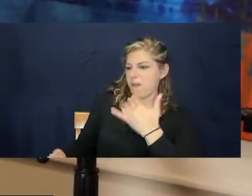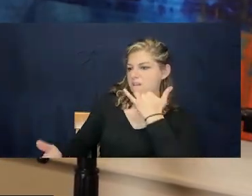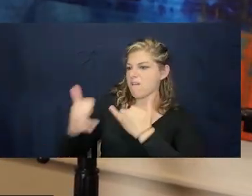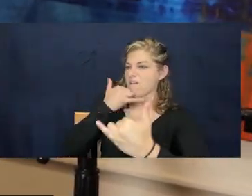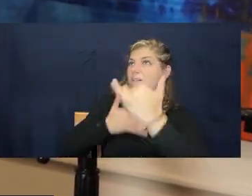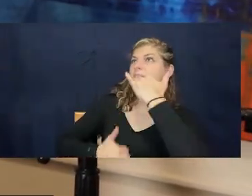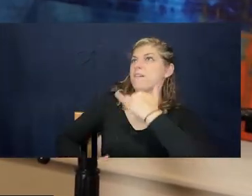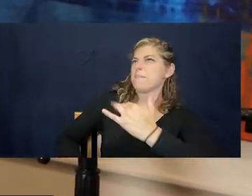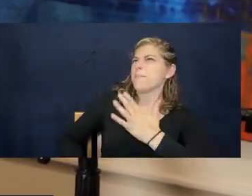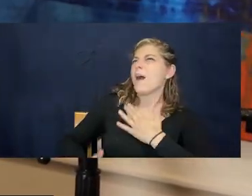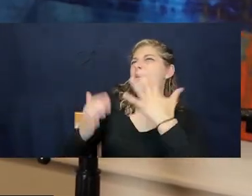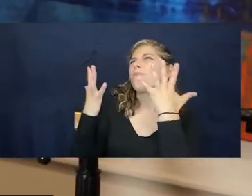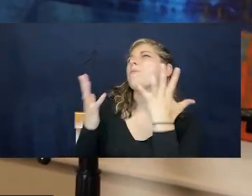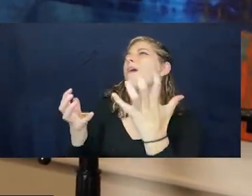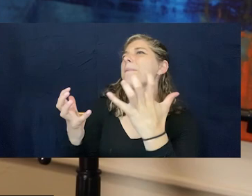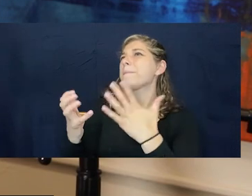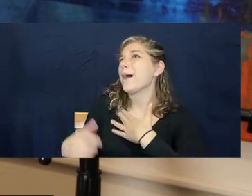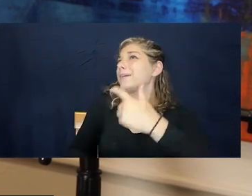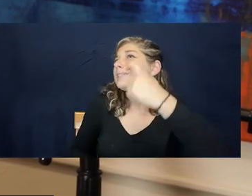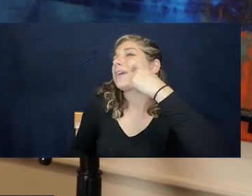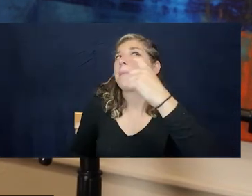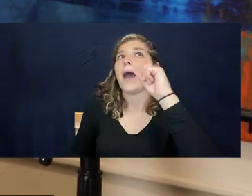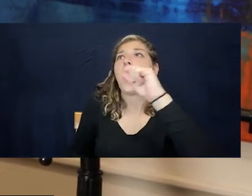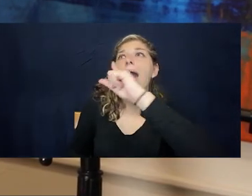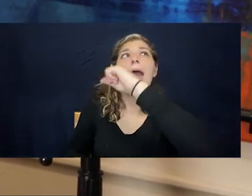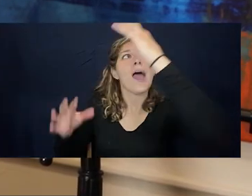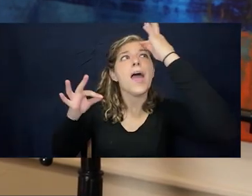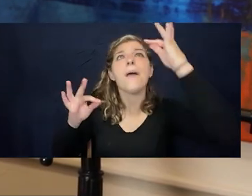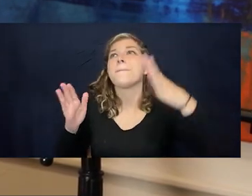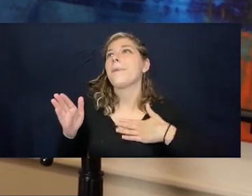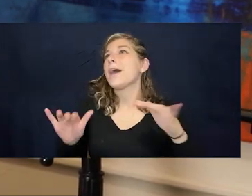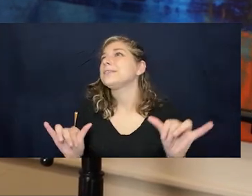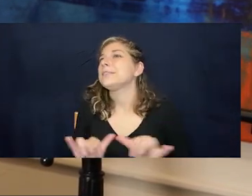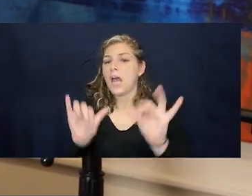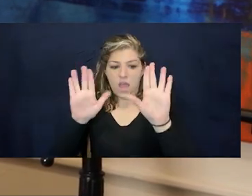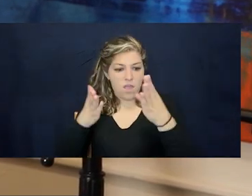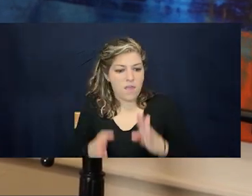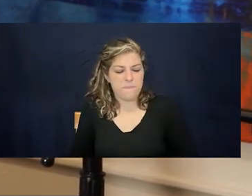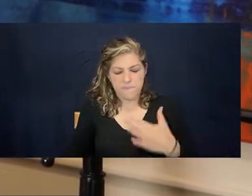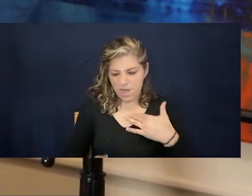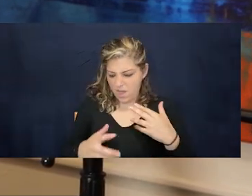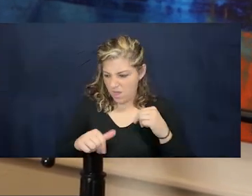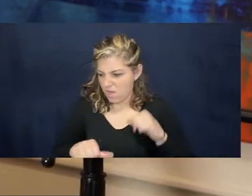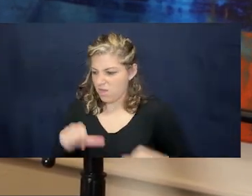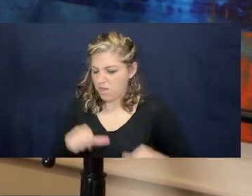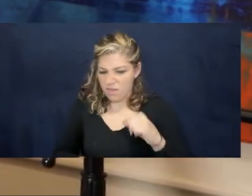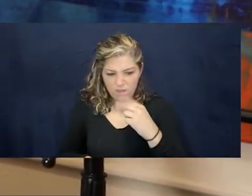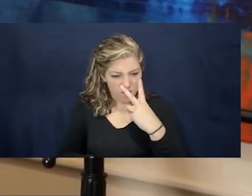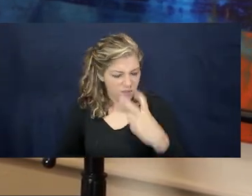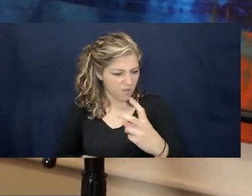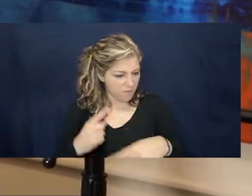She sees all my flaws, all my desperate pleas, my skin, my eyes, my hair, my size, my